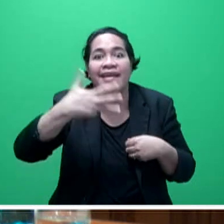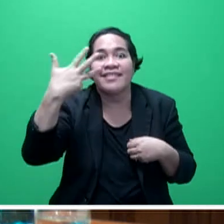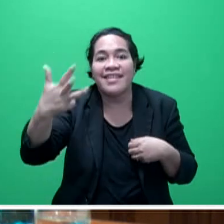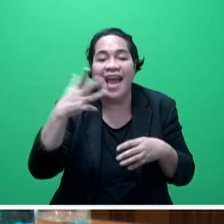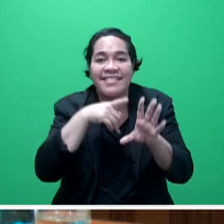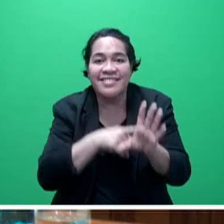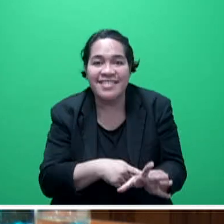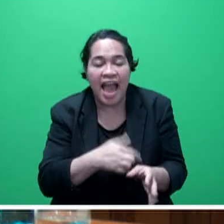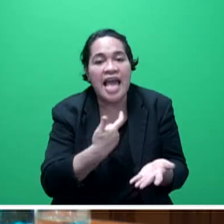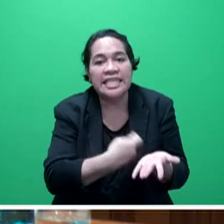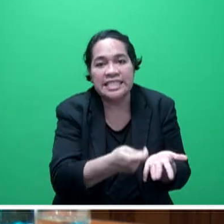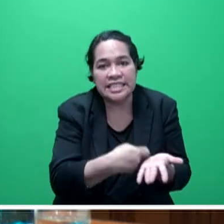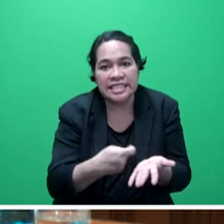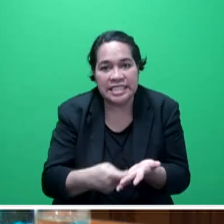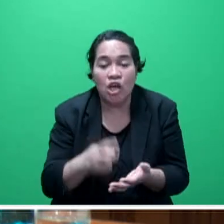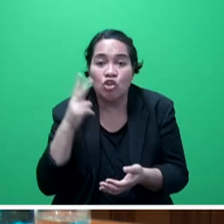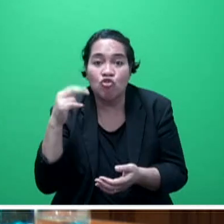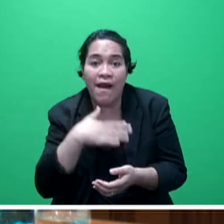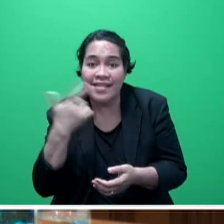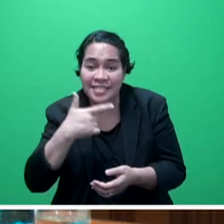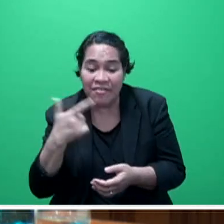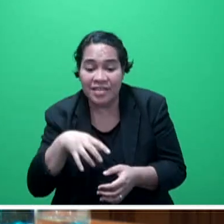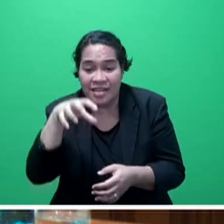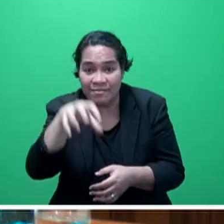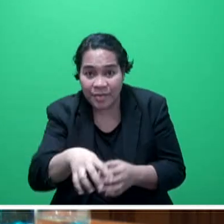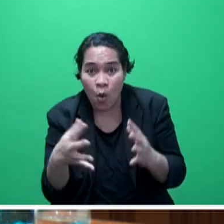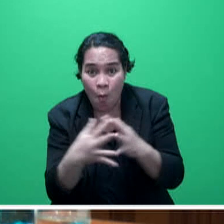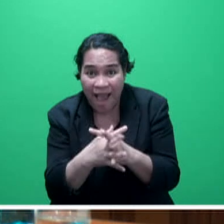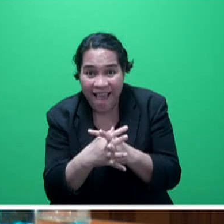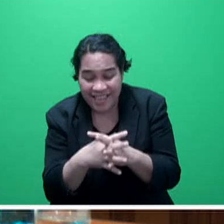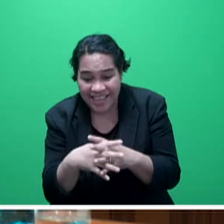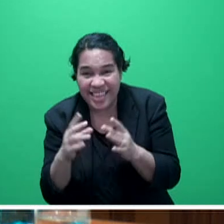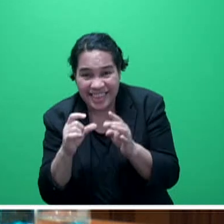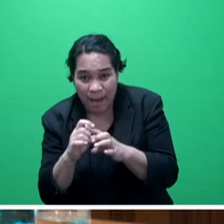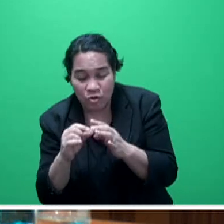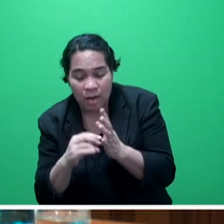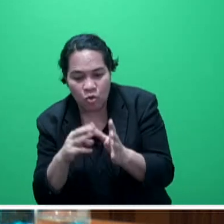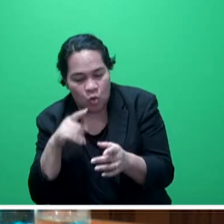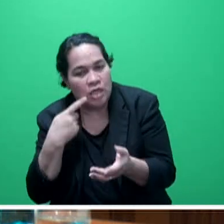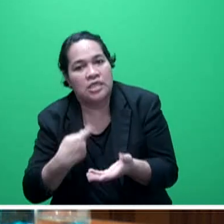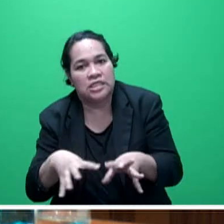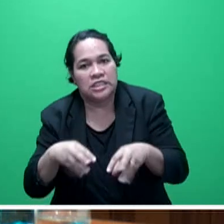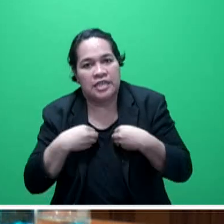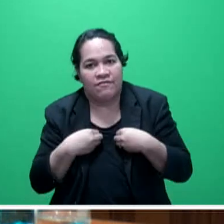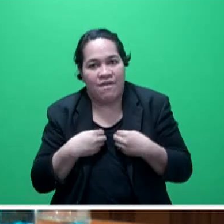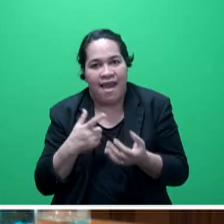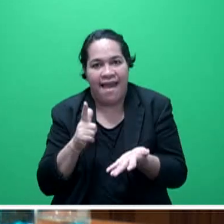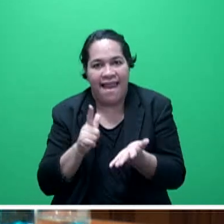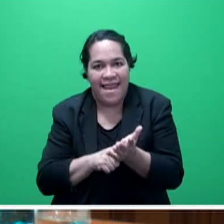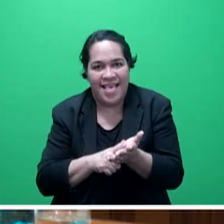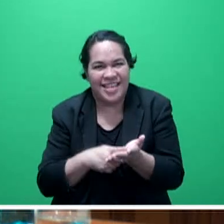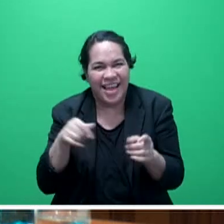and 270 families in Waindamundamu will receive their lease titles early next